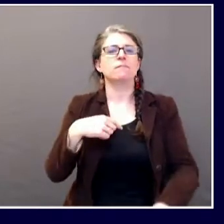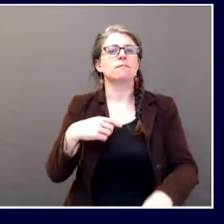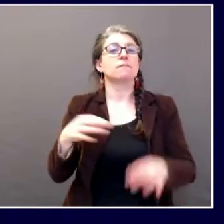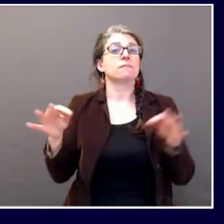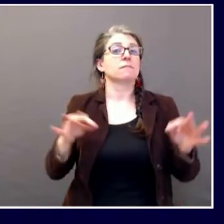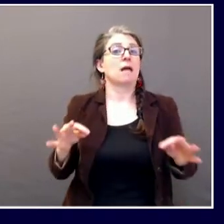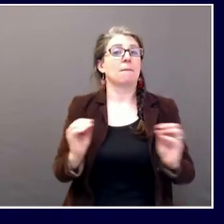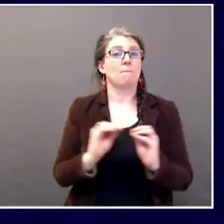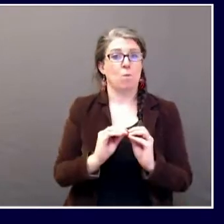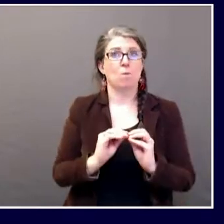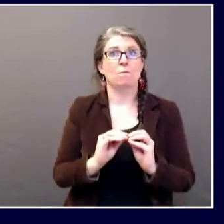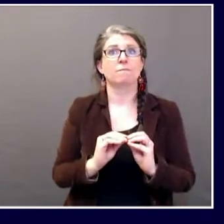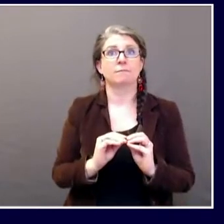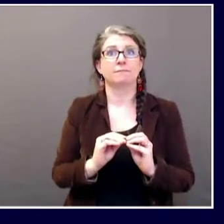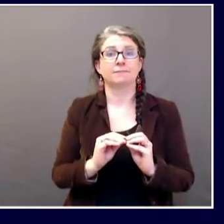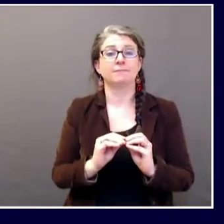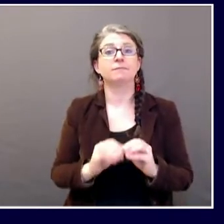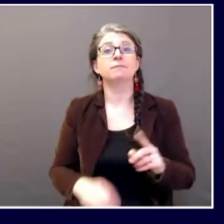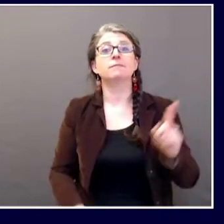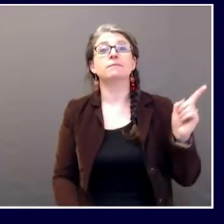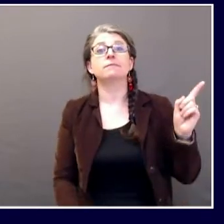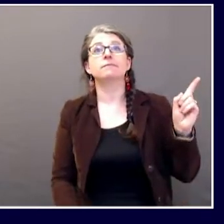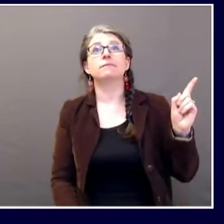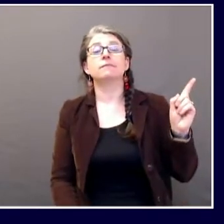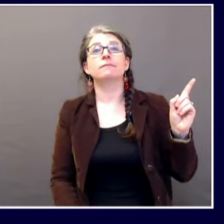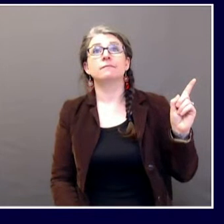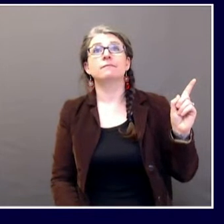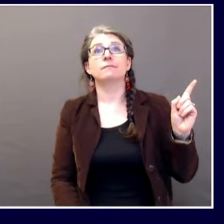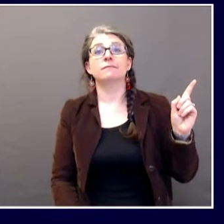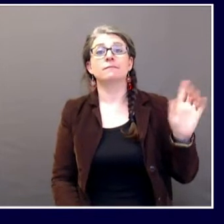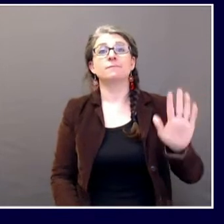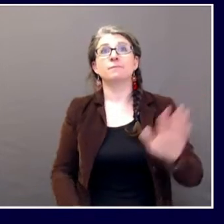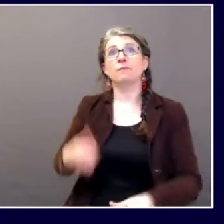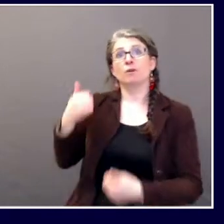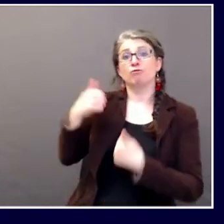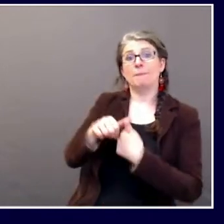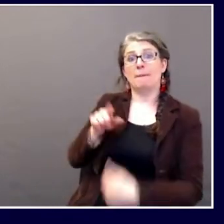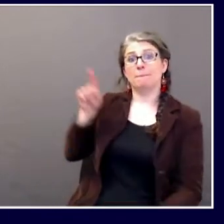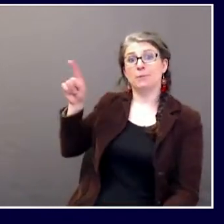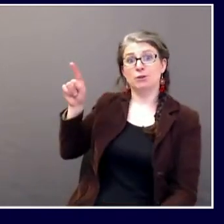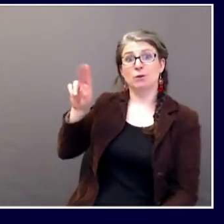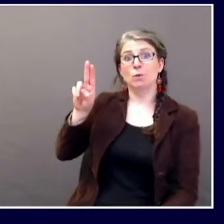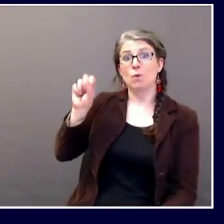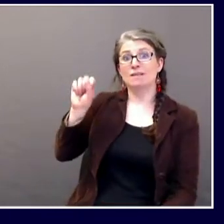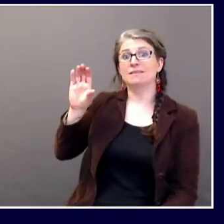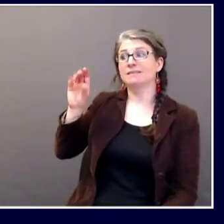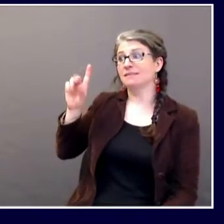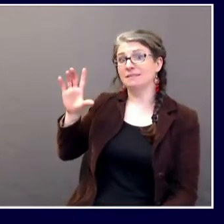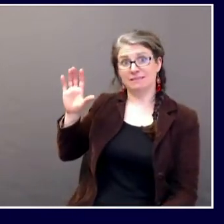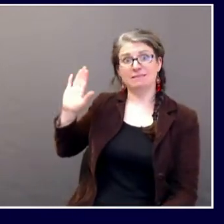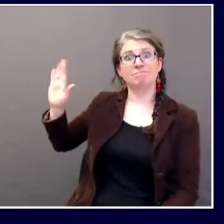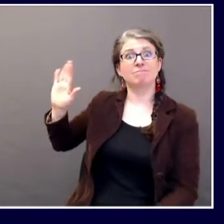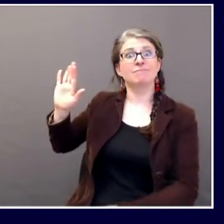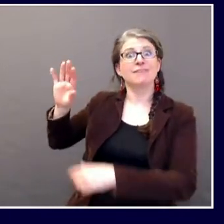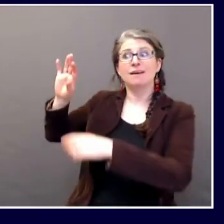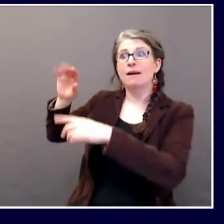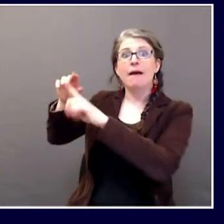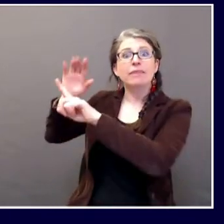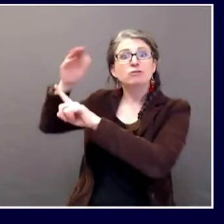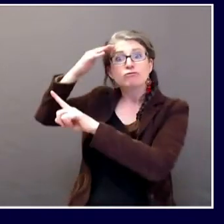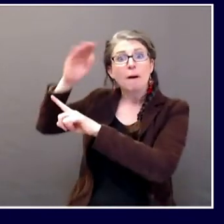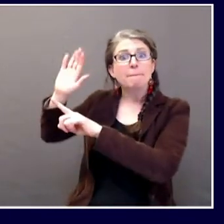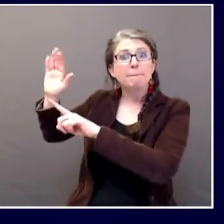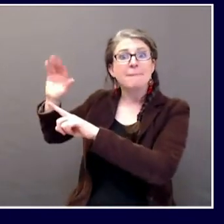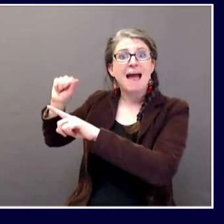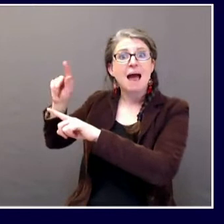and why we found it to be insufficient. The initial plan that was discussed back